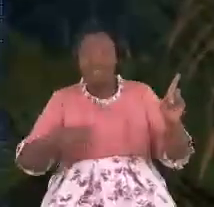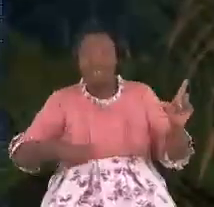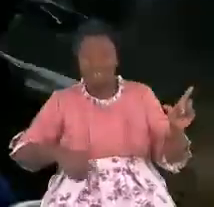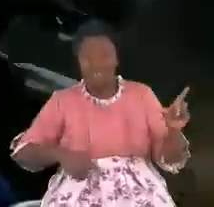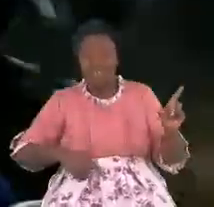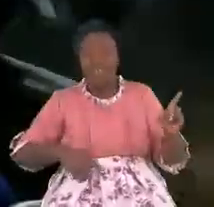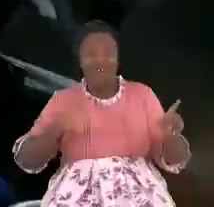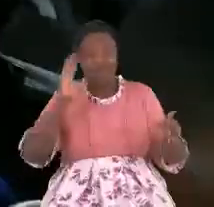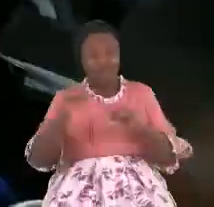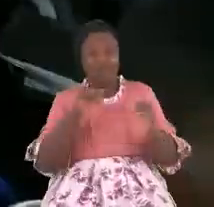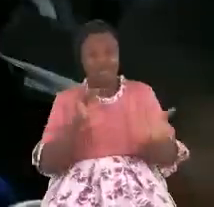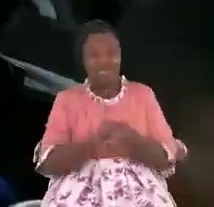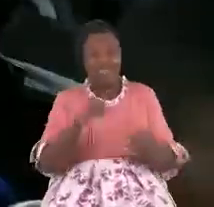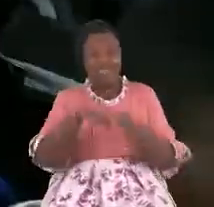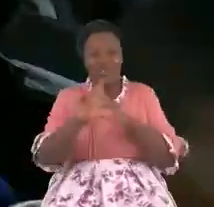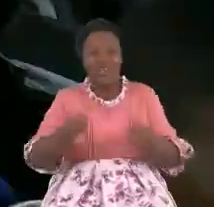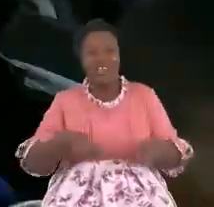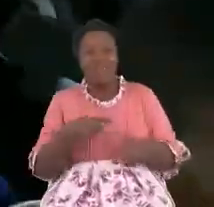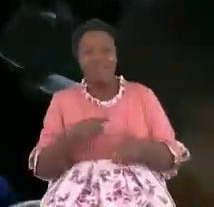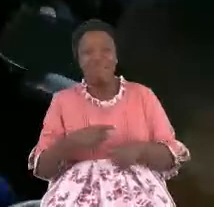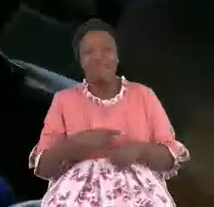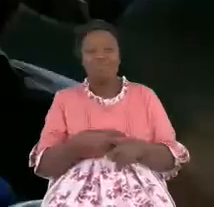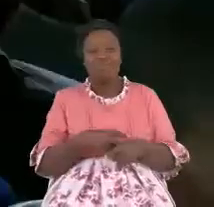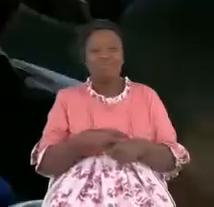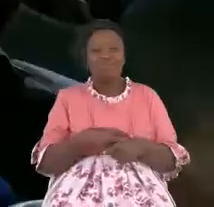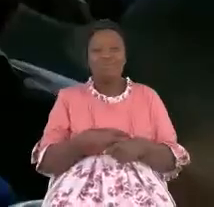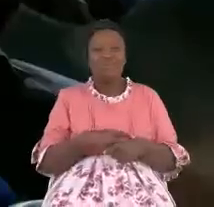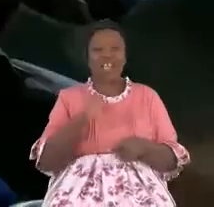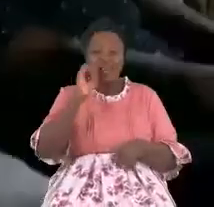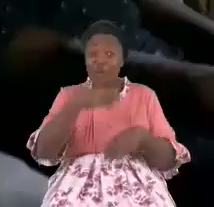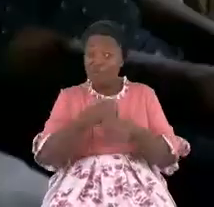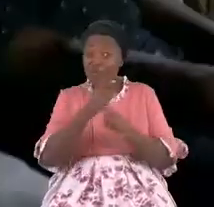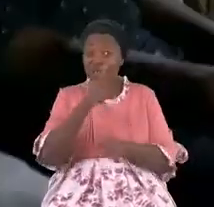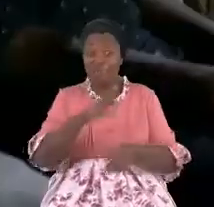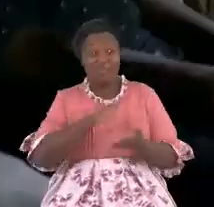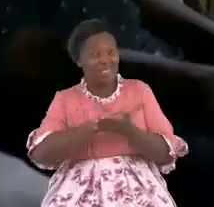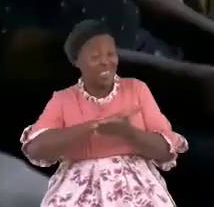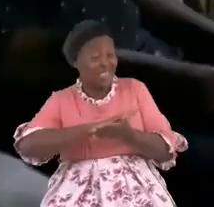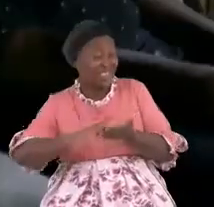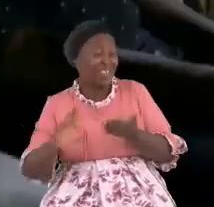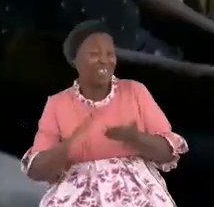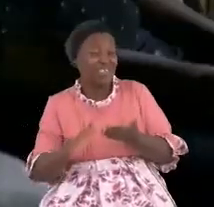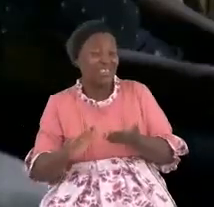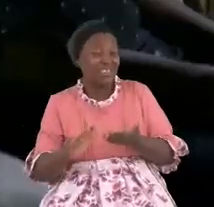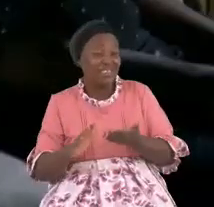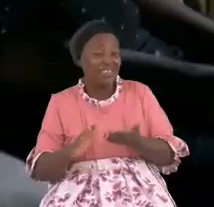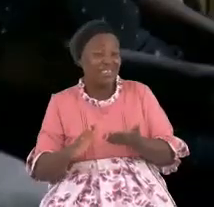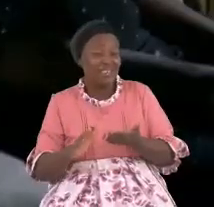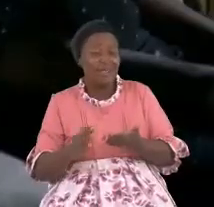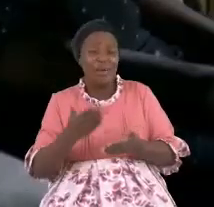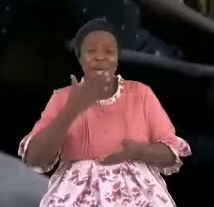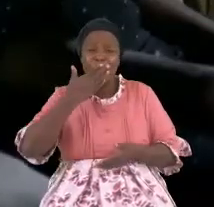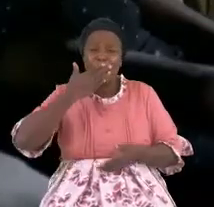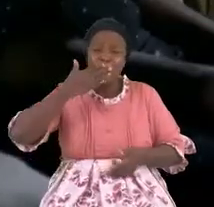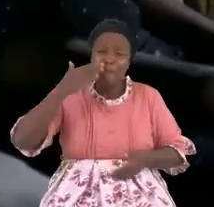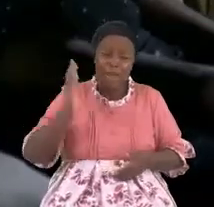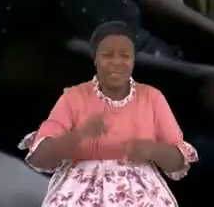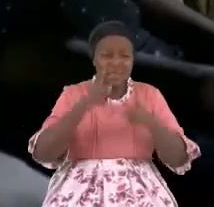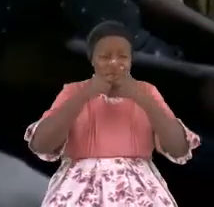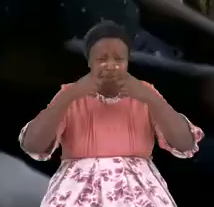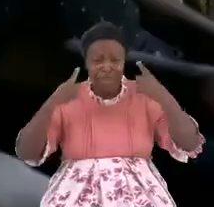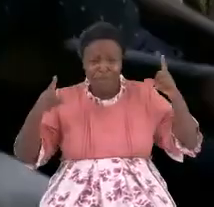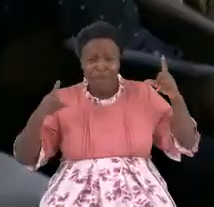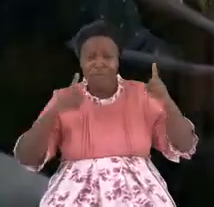do that in your life. He'll make you clean. Bad language will go out of your